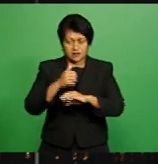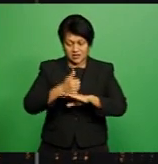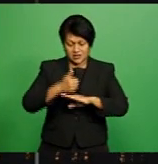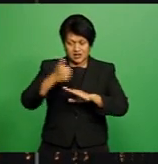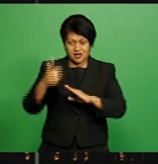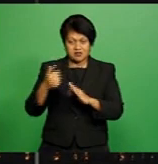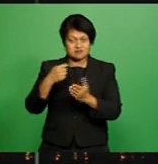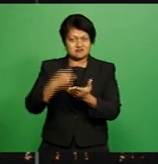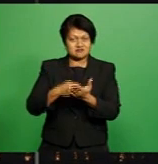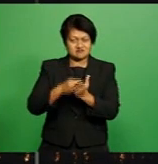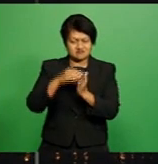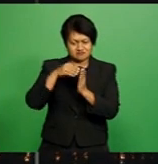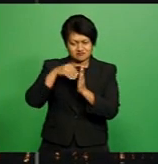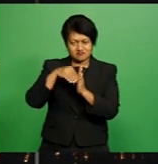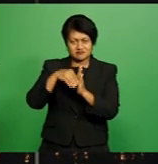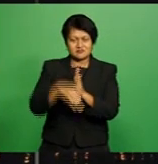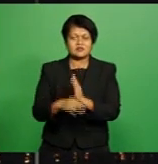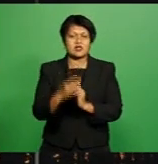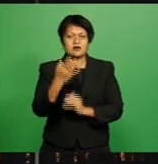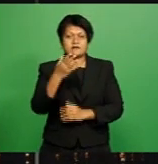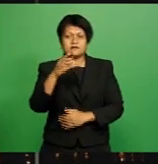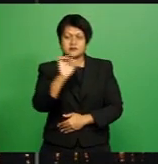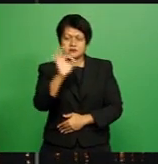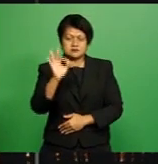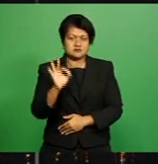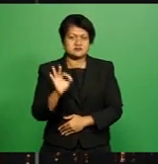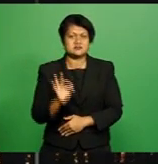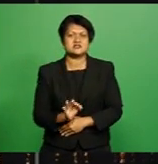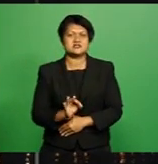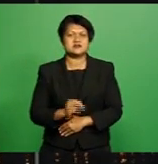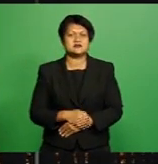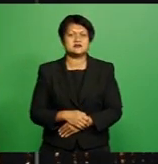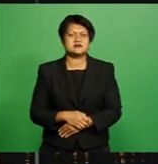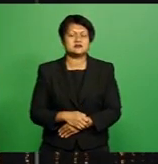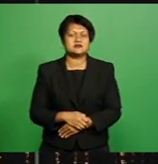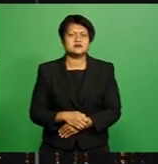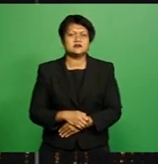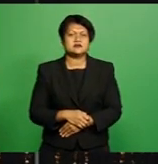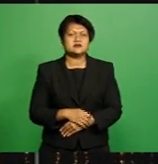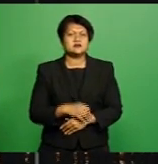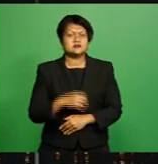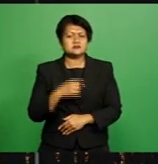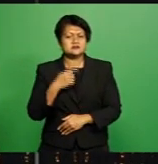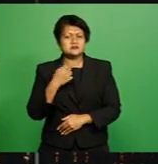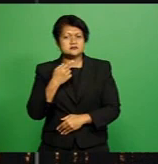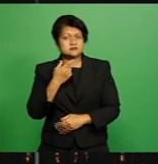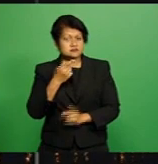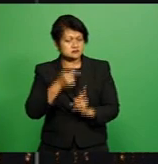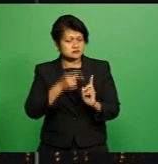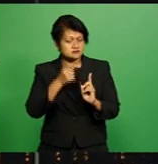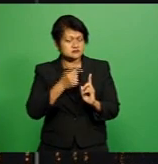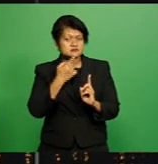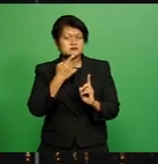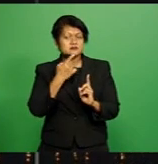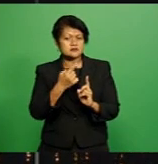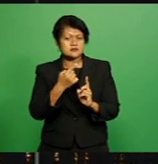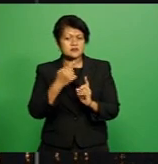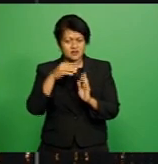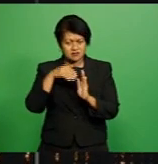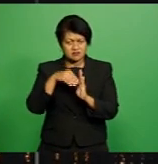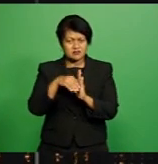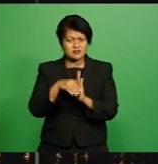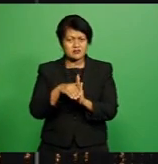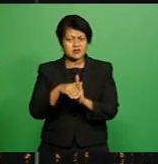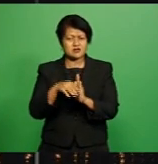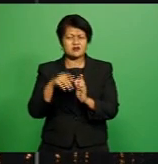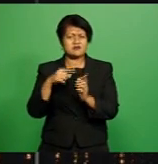has declined by 50%. Sanya Nimboila reports, Usumate says despite the reduction in revenue from